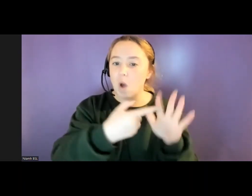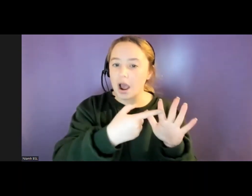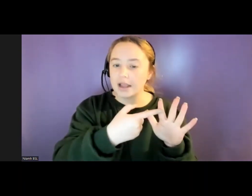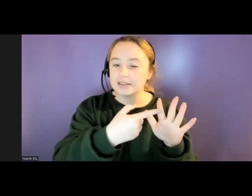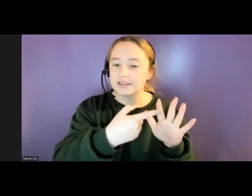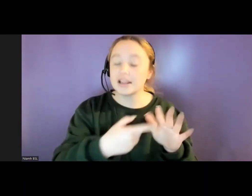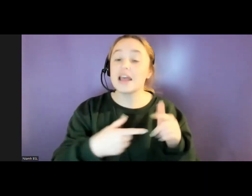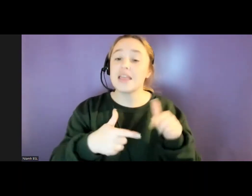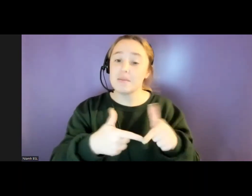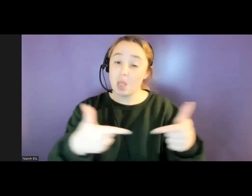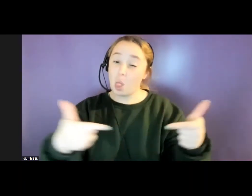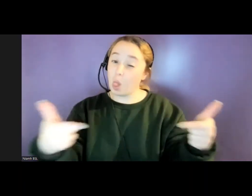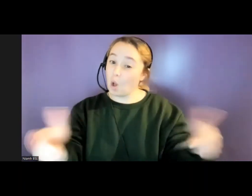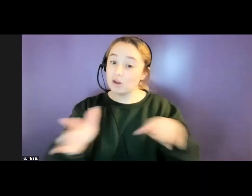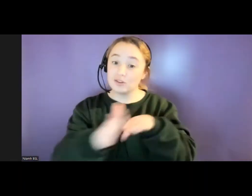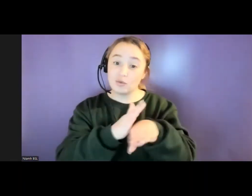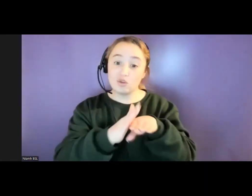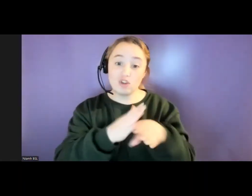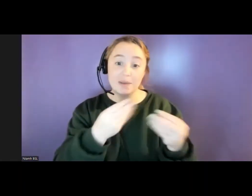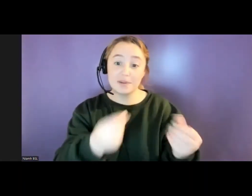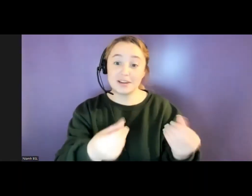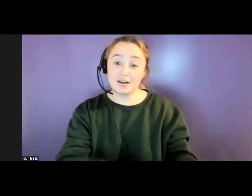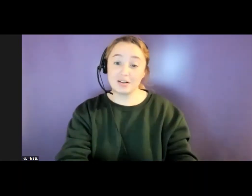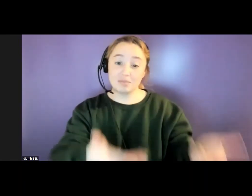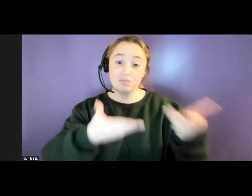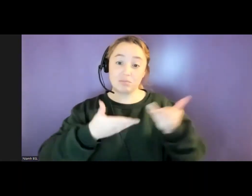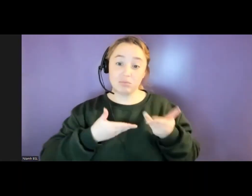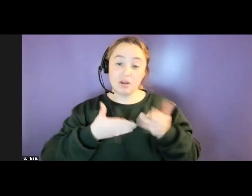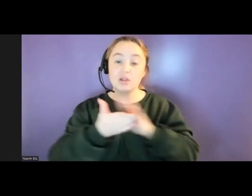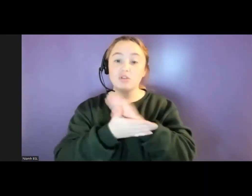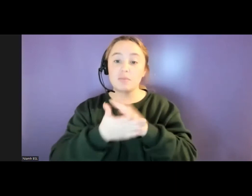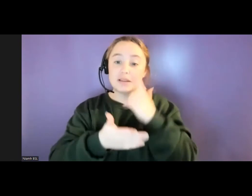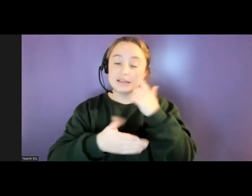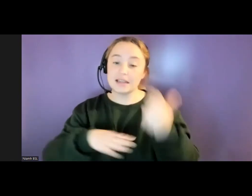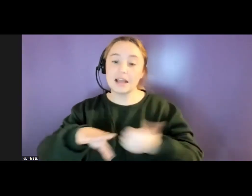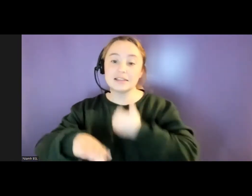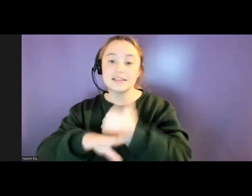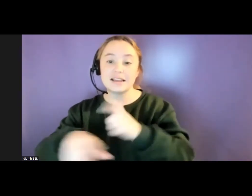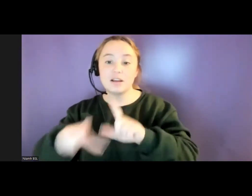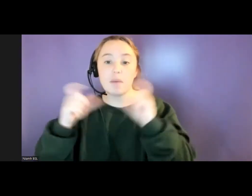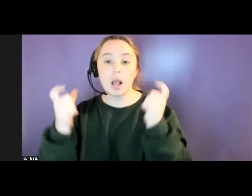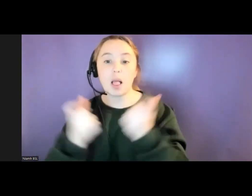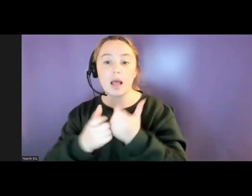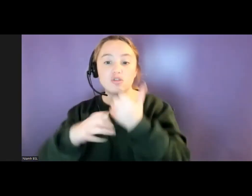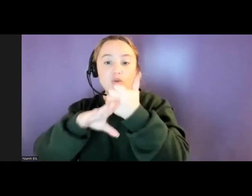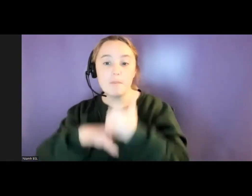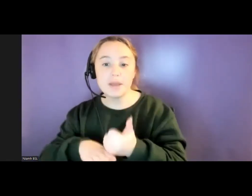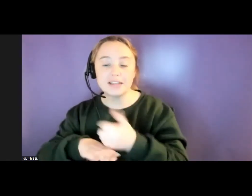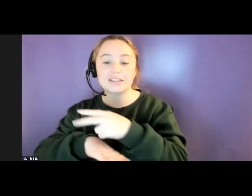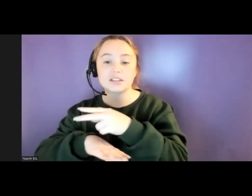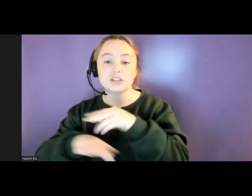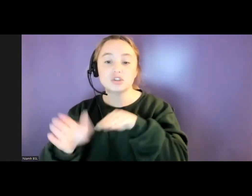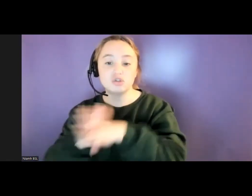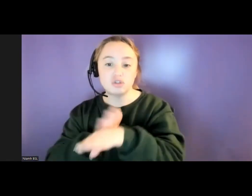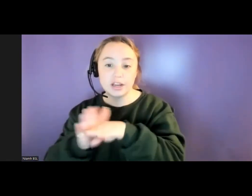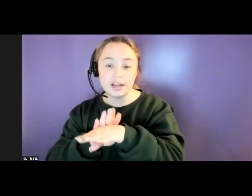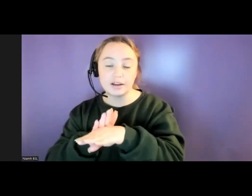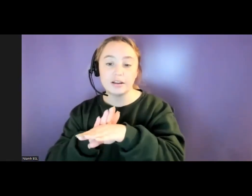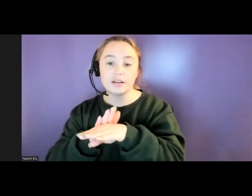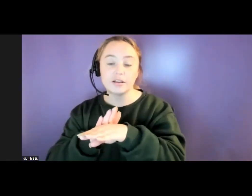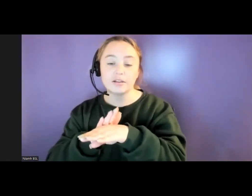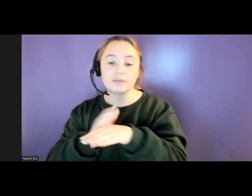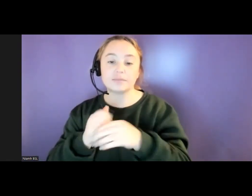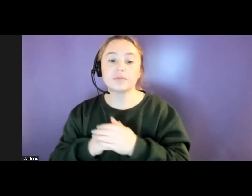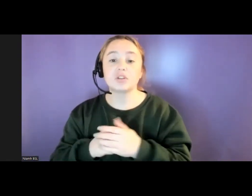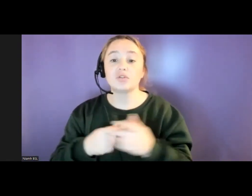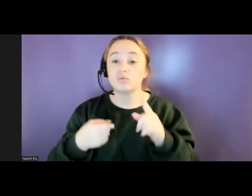of training materials so that we can provide classroom-based training now for all customer-facing staff. So that covers our